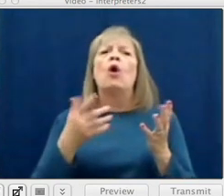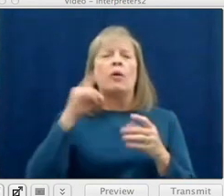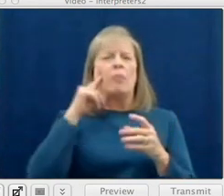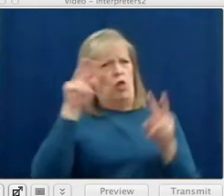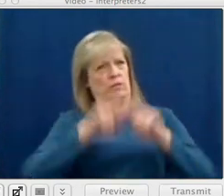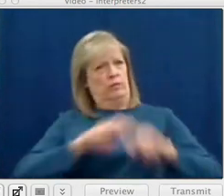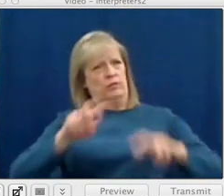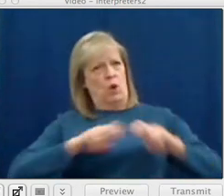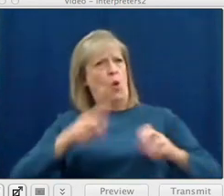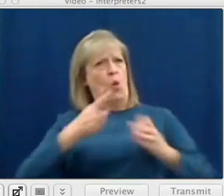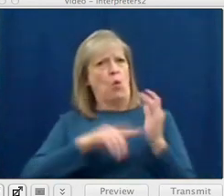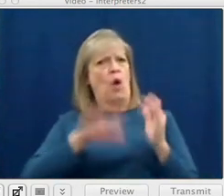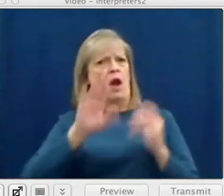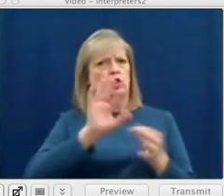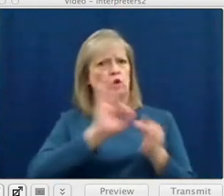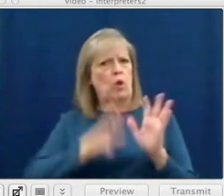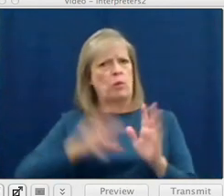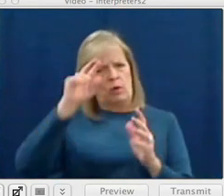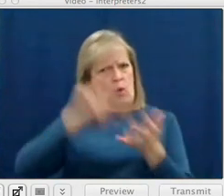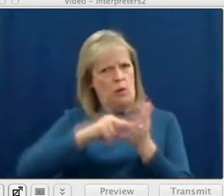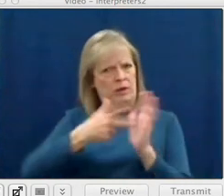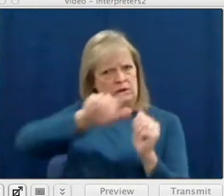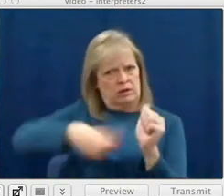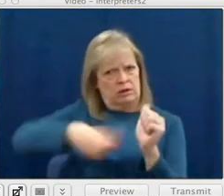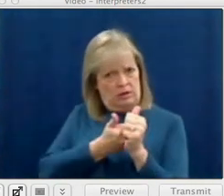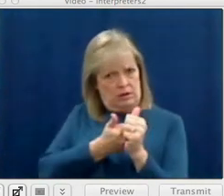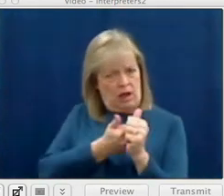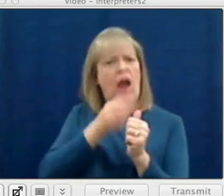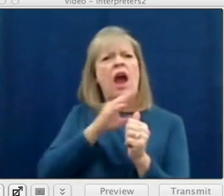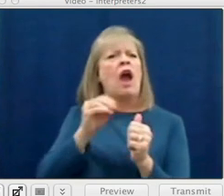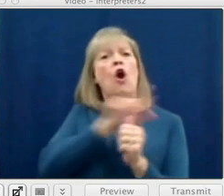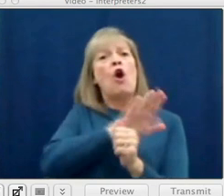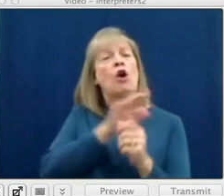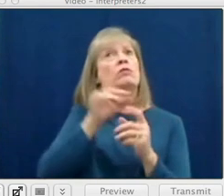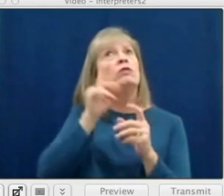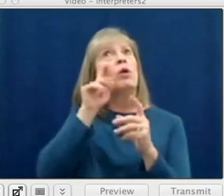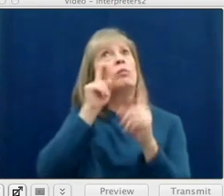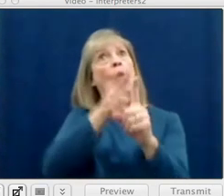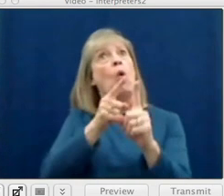and the values that were being preserved as a result.